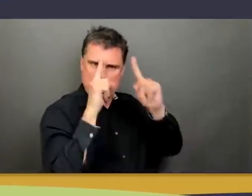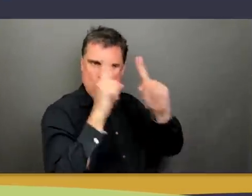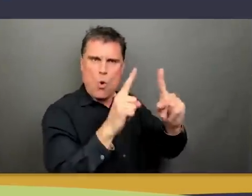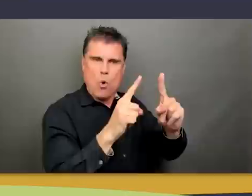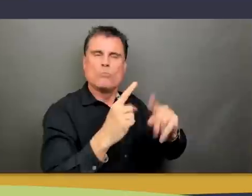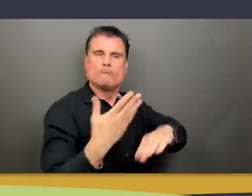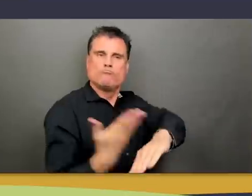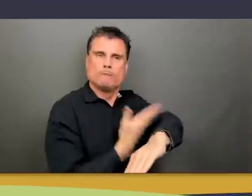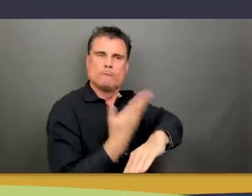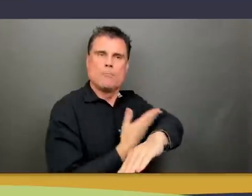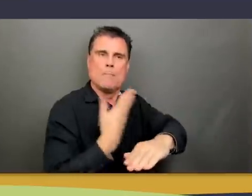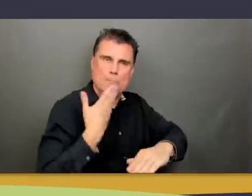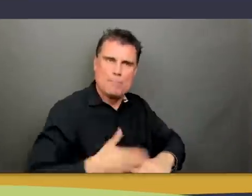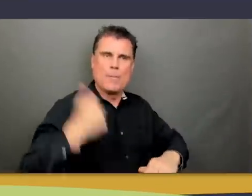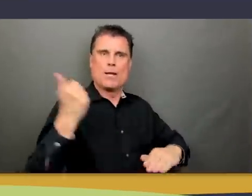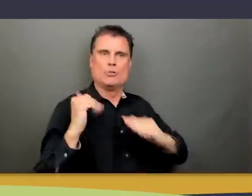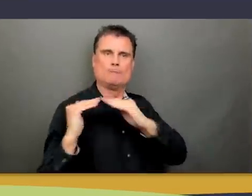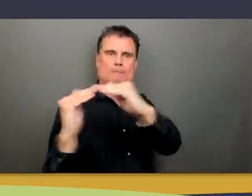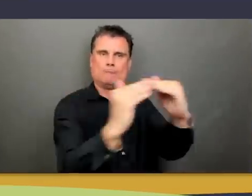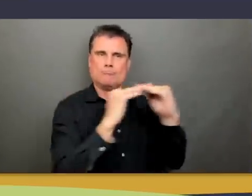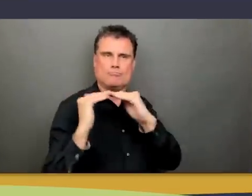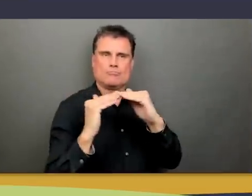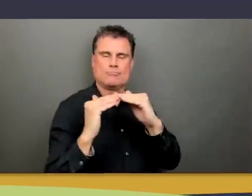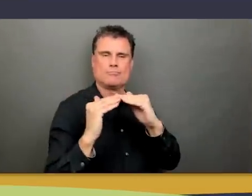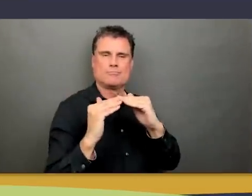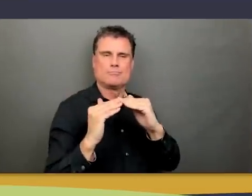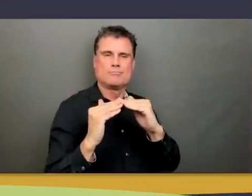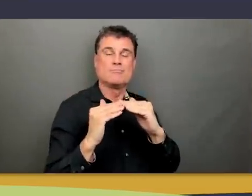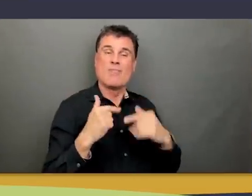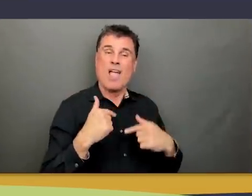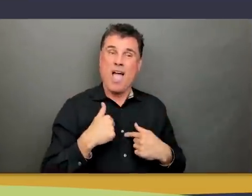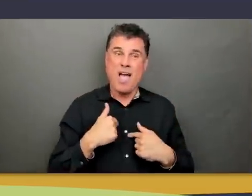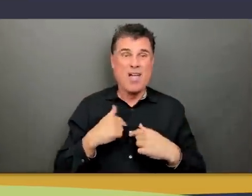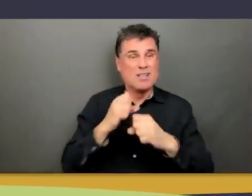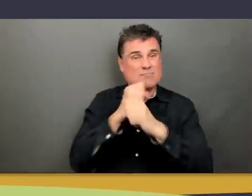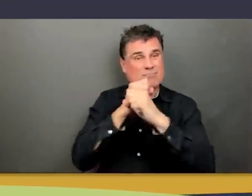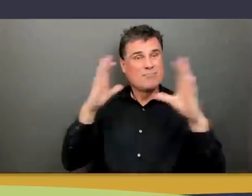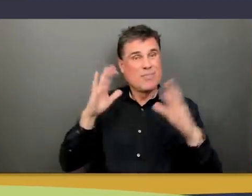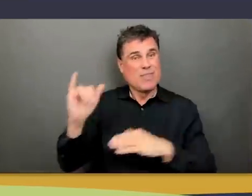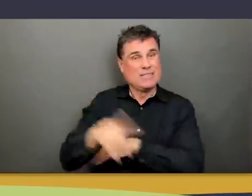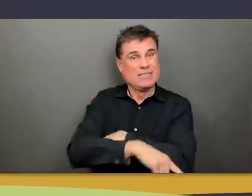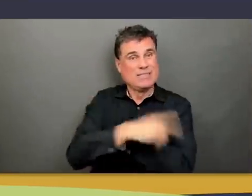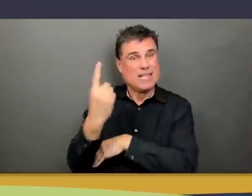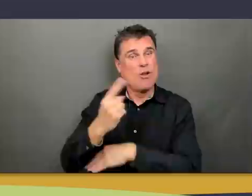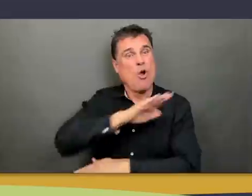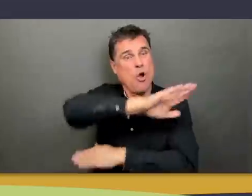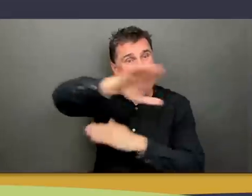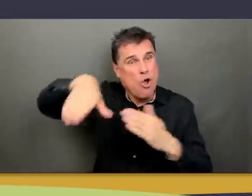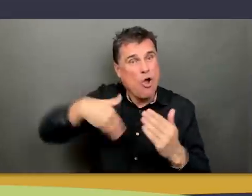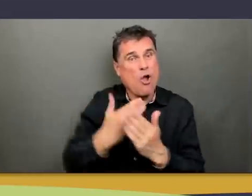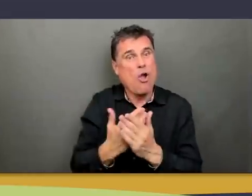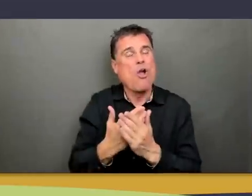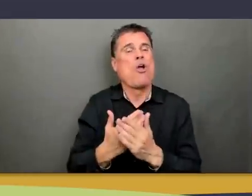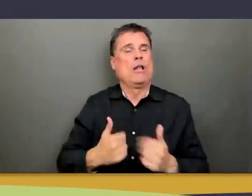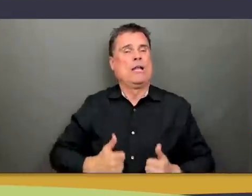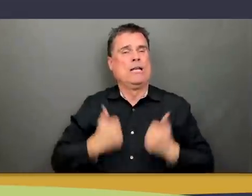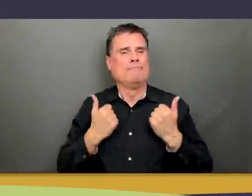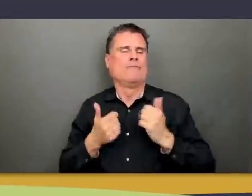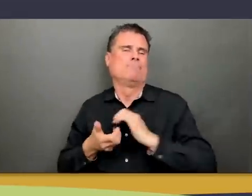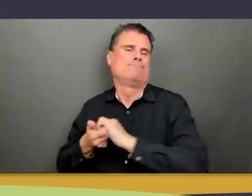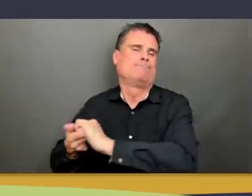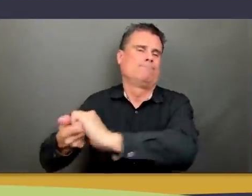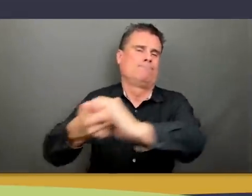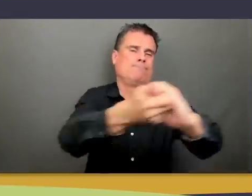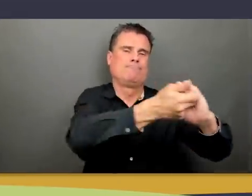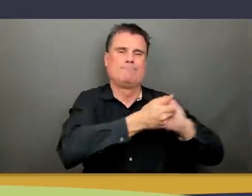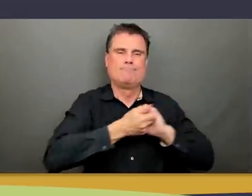day we're going to live in harmony and we're going to be accepted, all of us, all our cultures, because all our cultures have beautiful things to take away